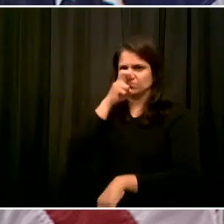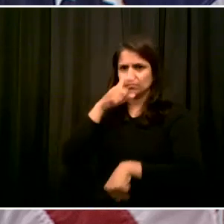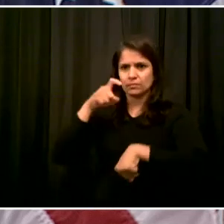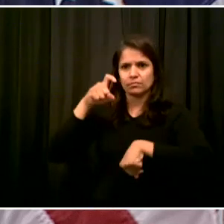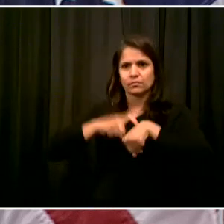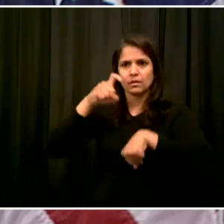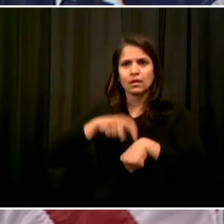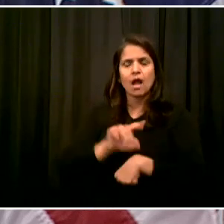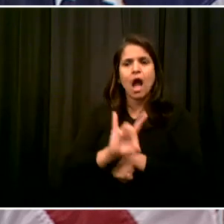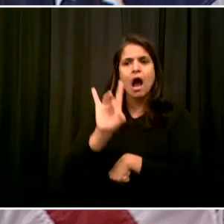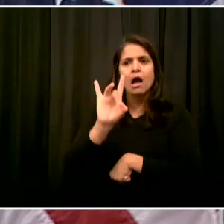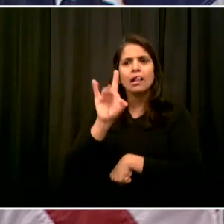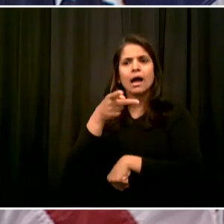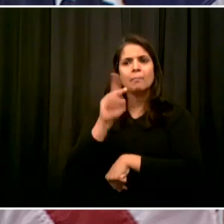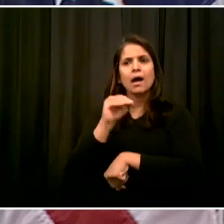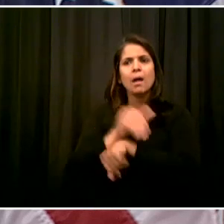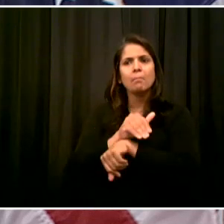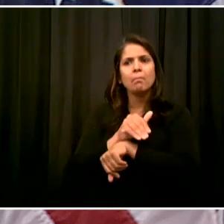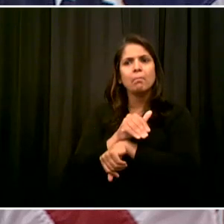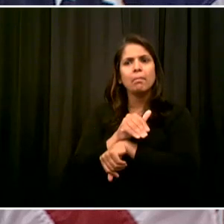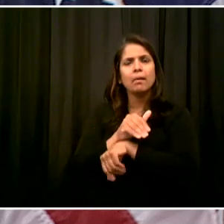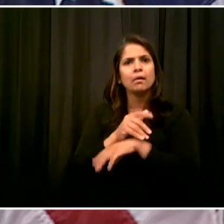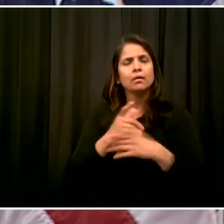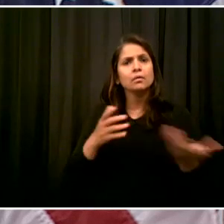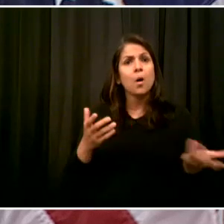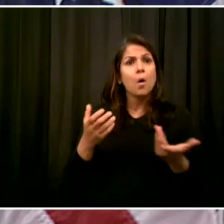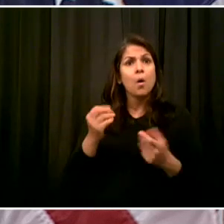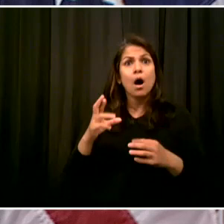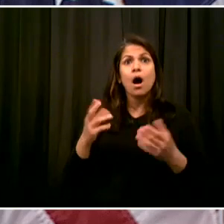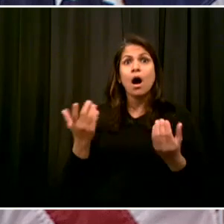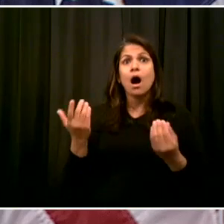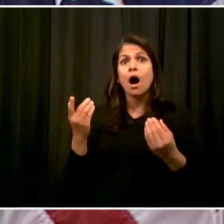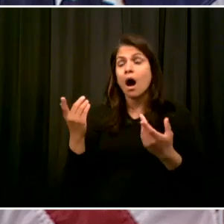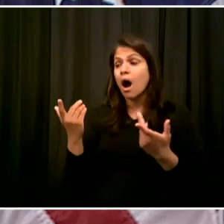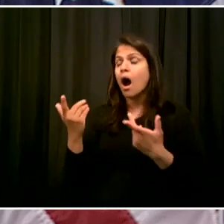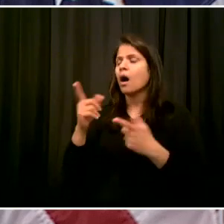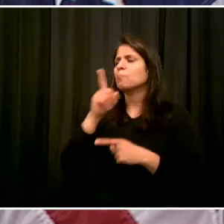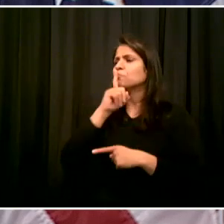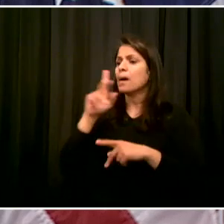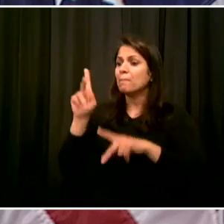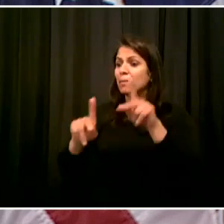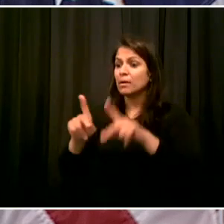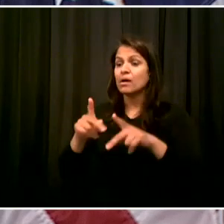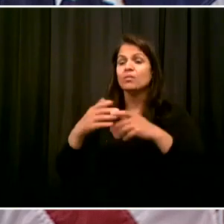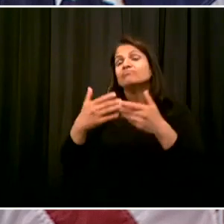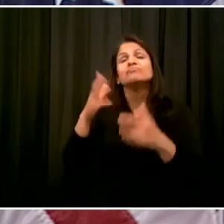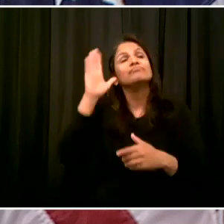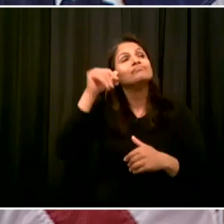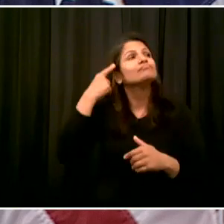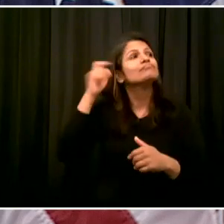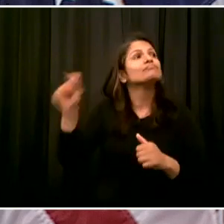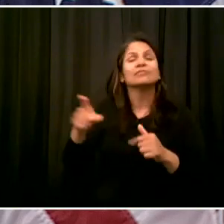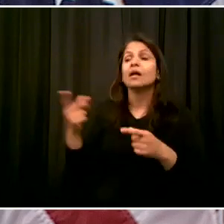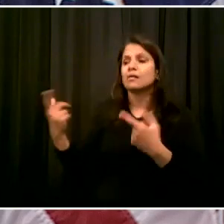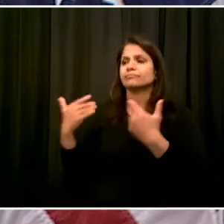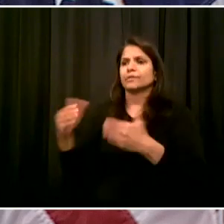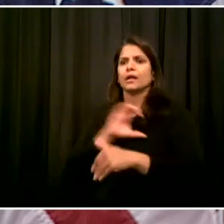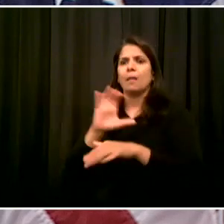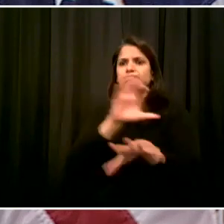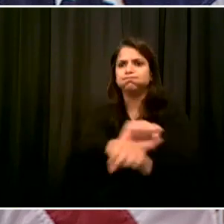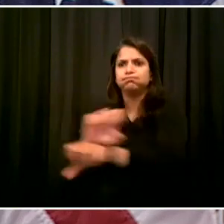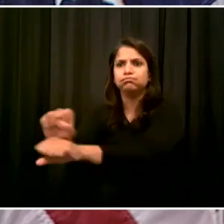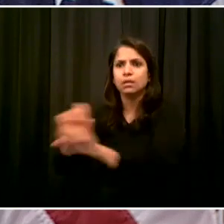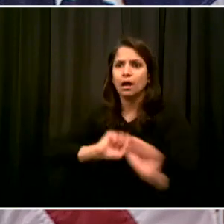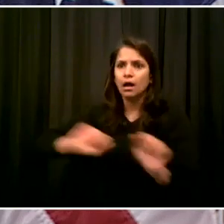process problems. And so, you know, we have members out there negotiating with police about